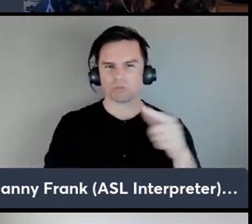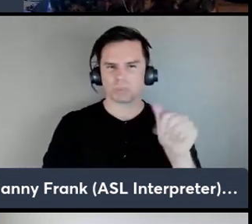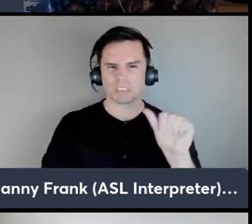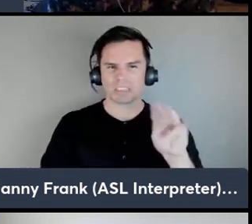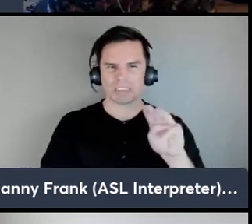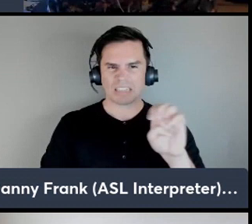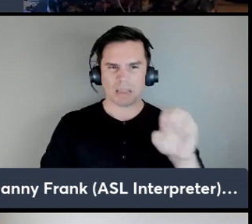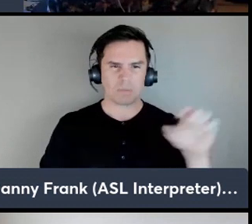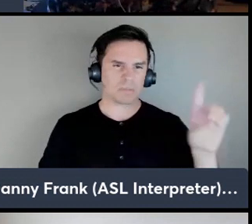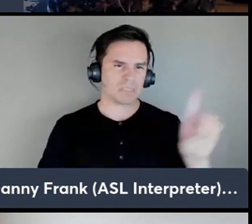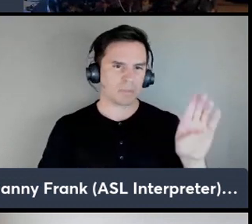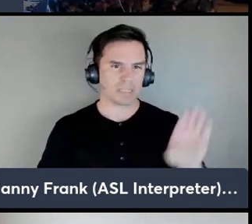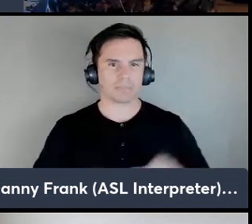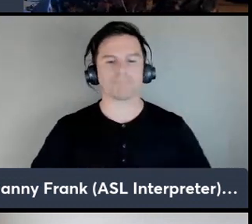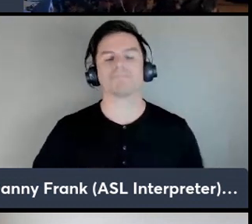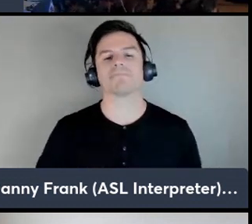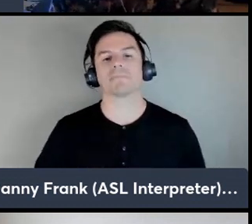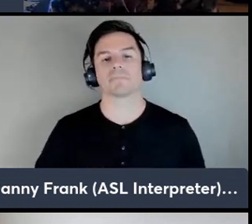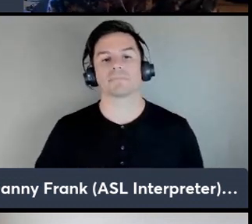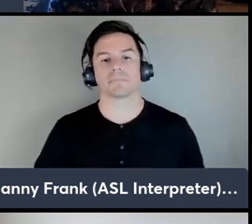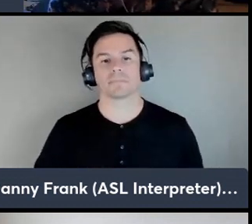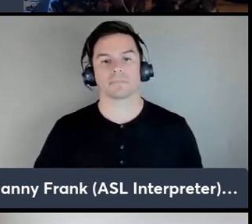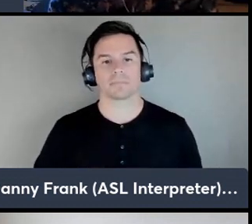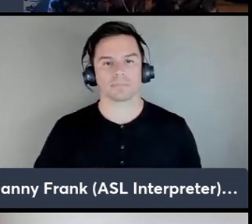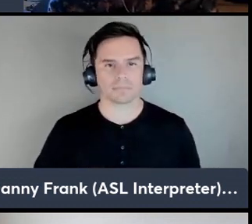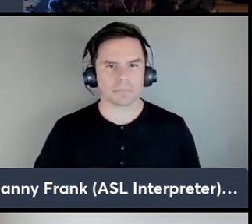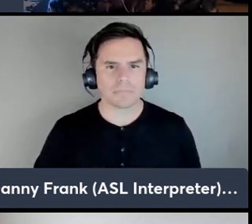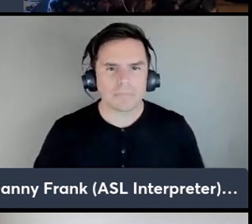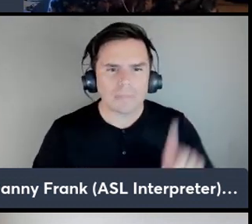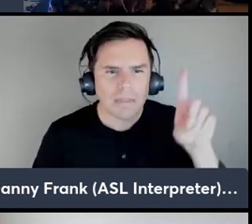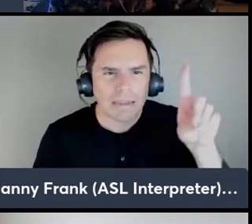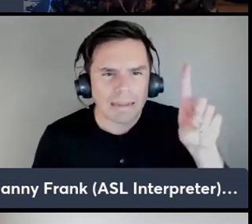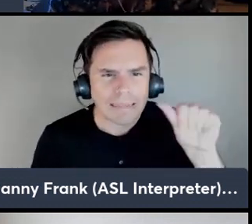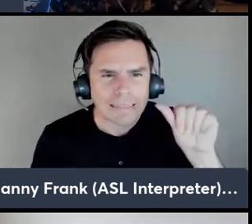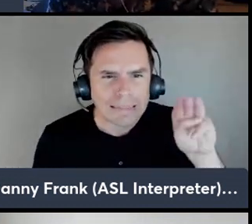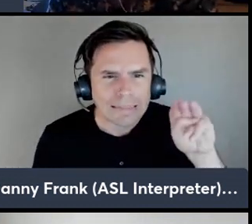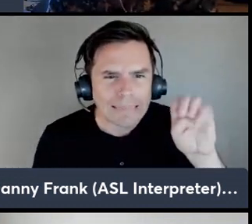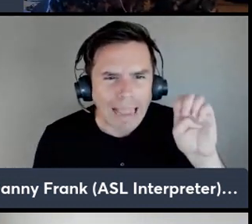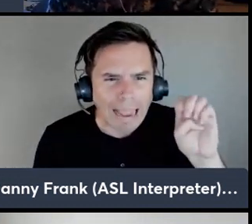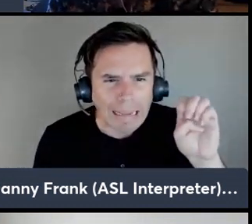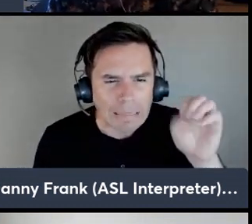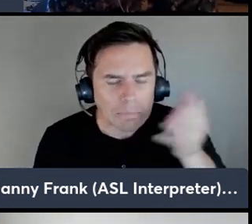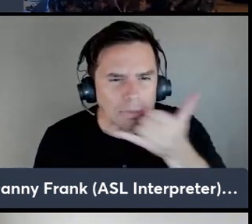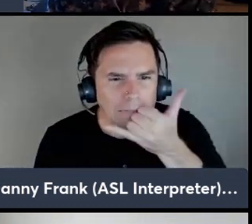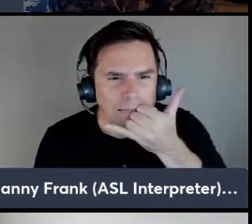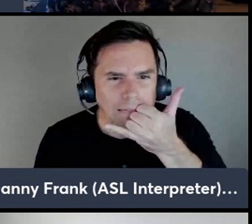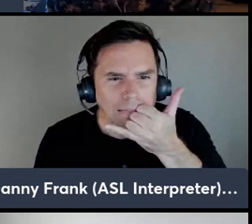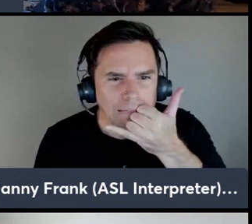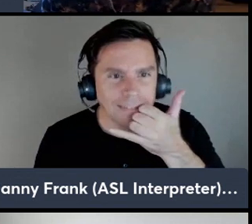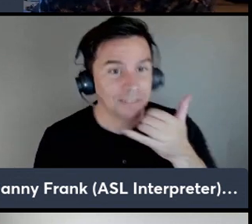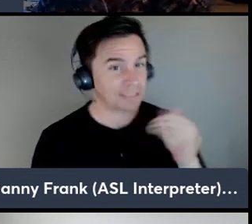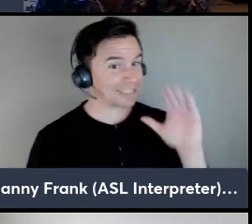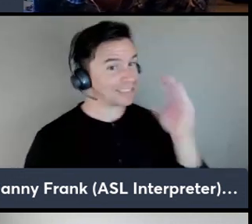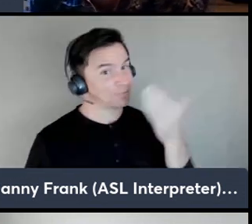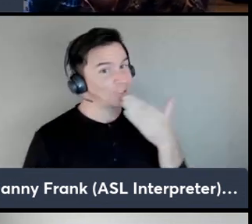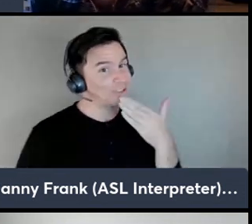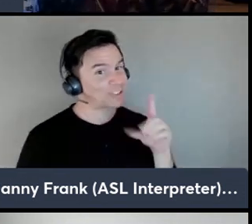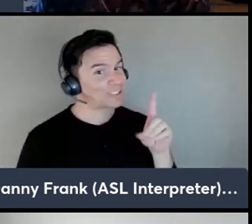GameDB, and here DameDB. I meant to say GameDB. It seems like a good database to still use,